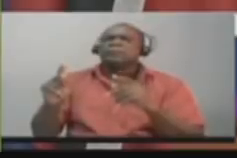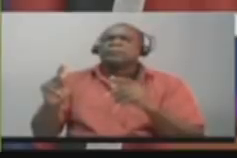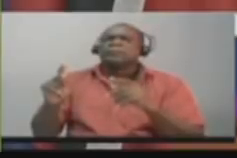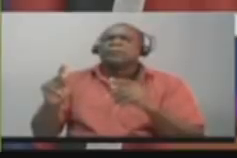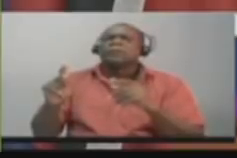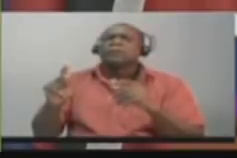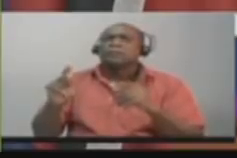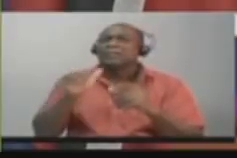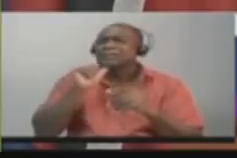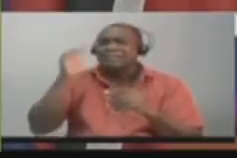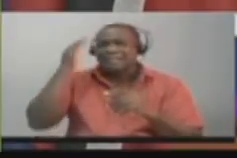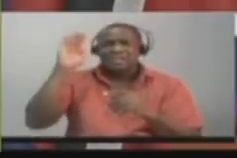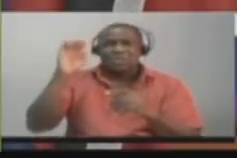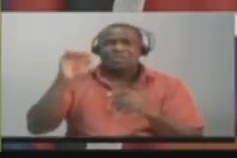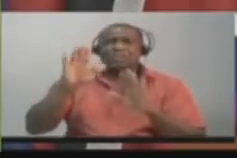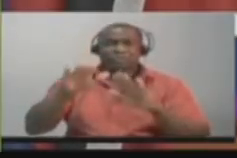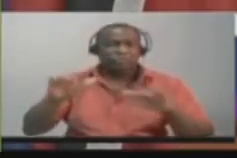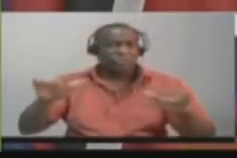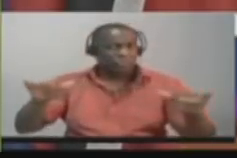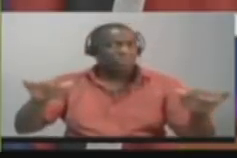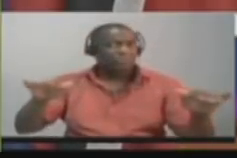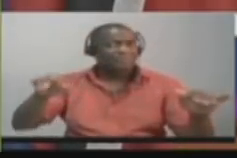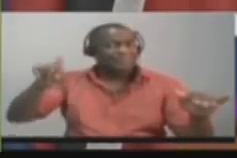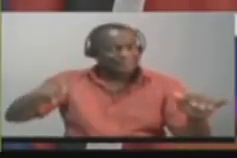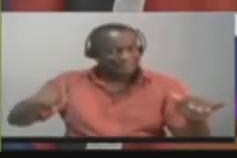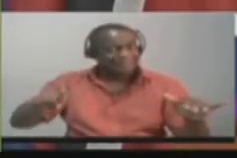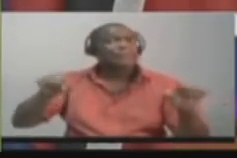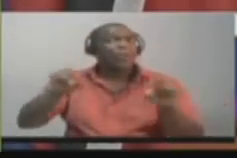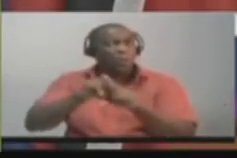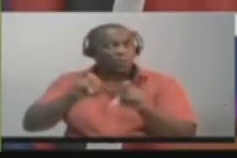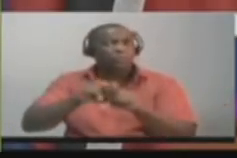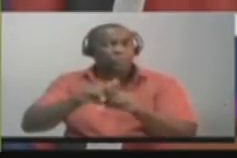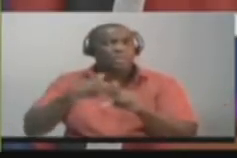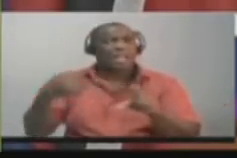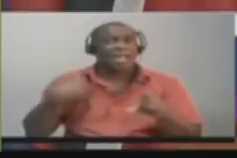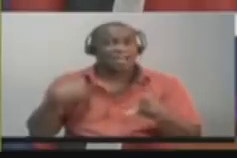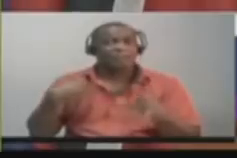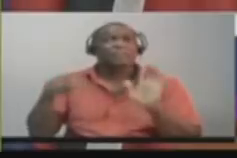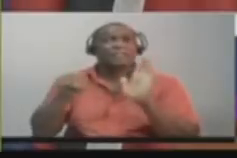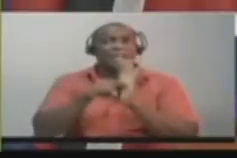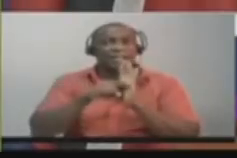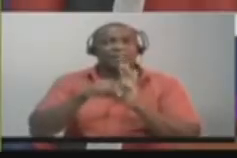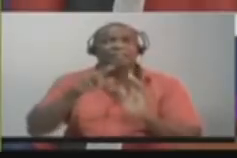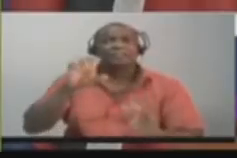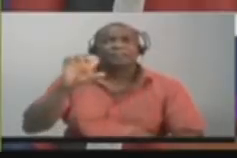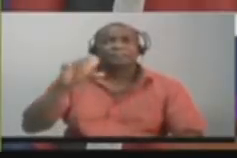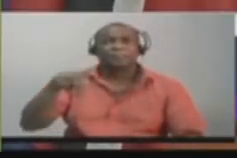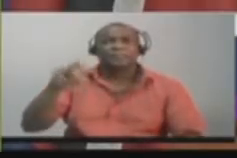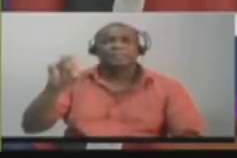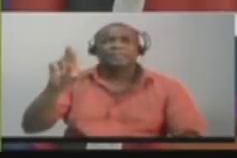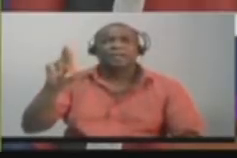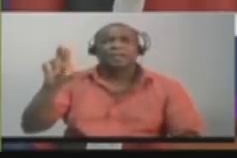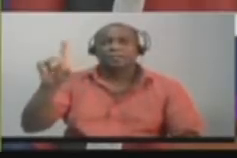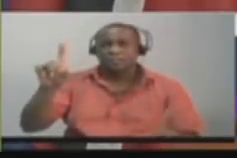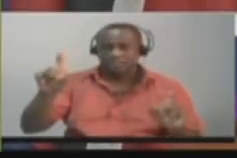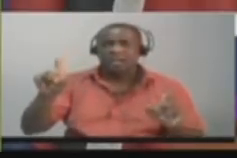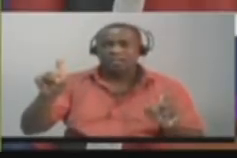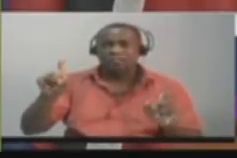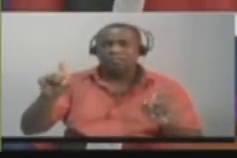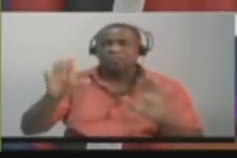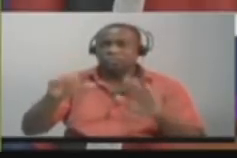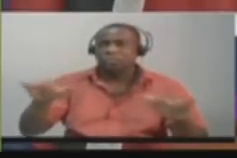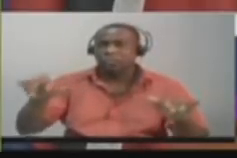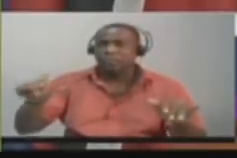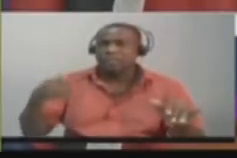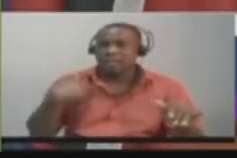tests. That has always been, since we introduced the requirement of a negative PCR test 72 hours before entering